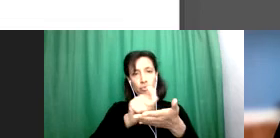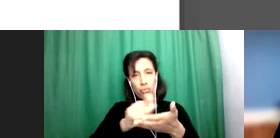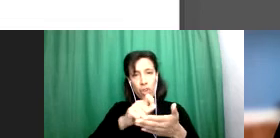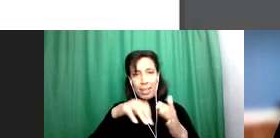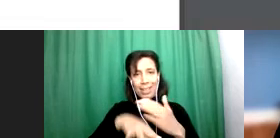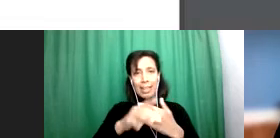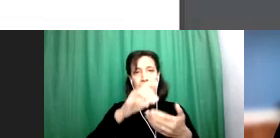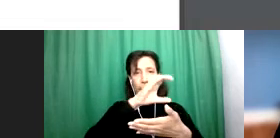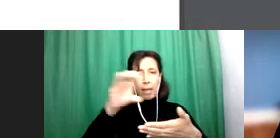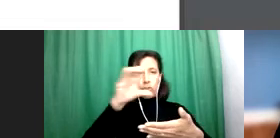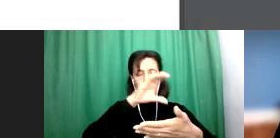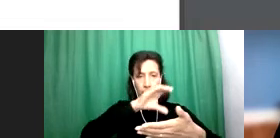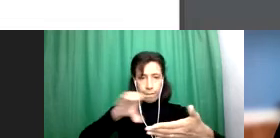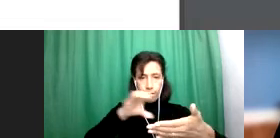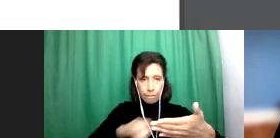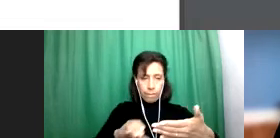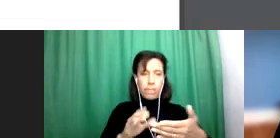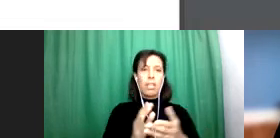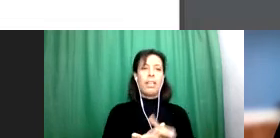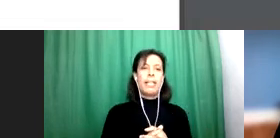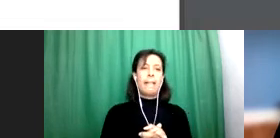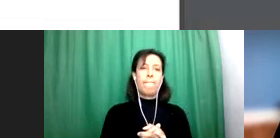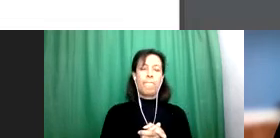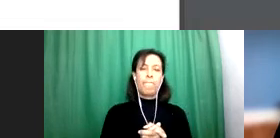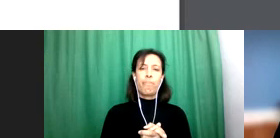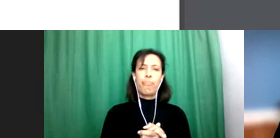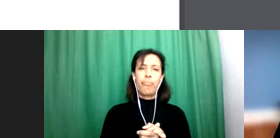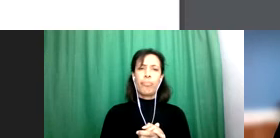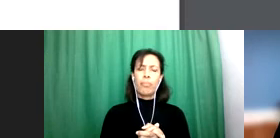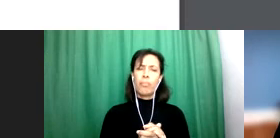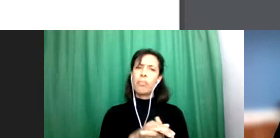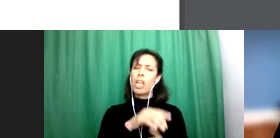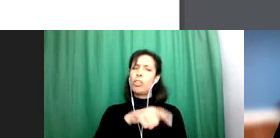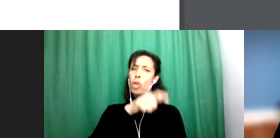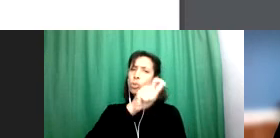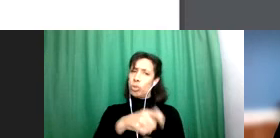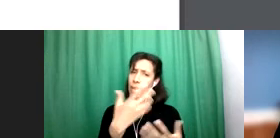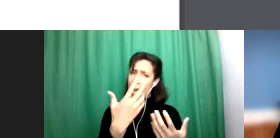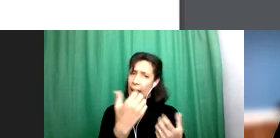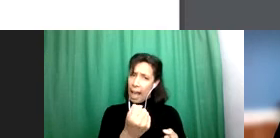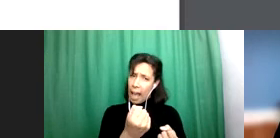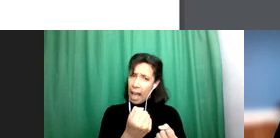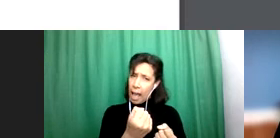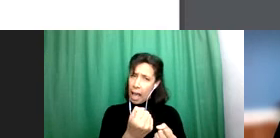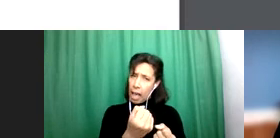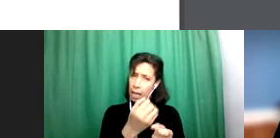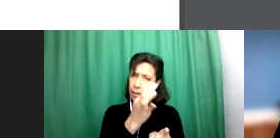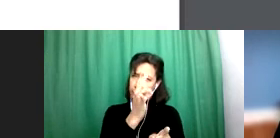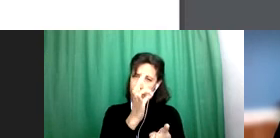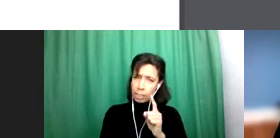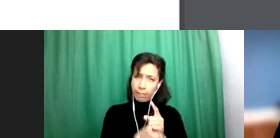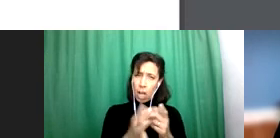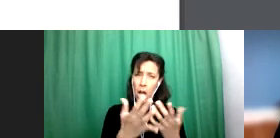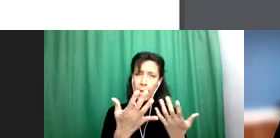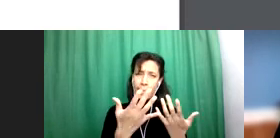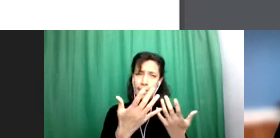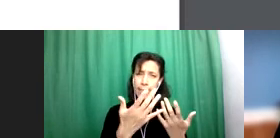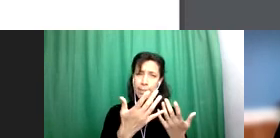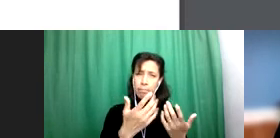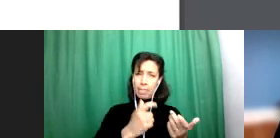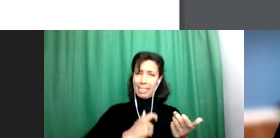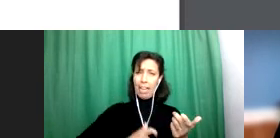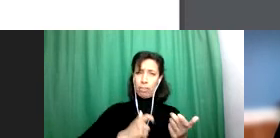Has the pupil got defined characters? Well, let's have a see. We've got the two animals. There was